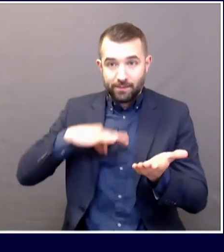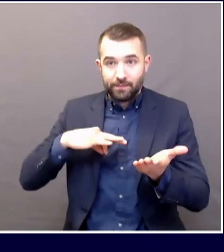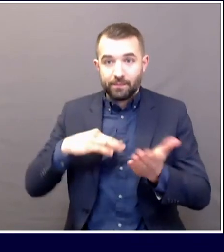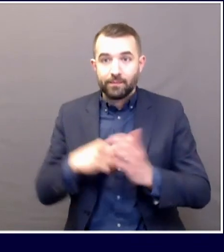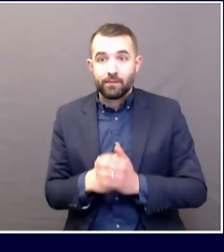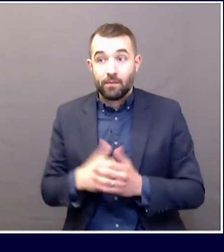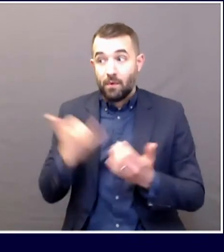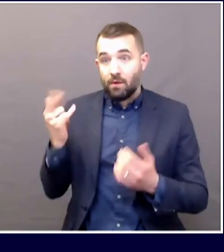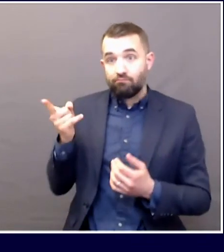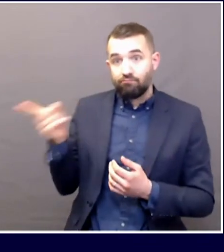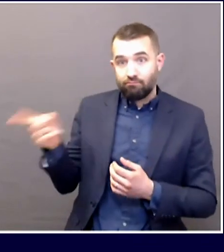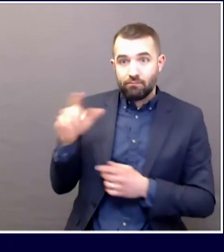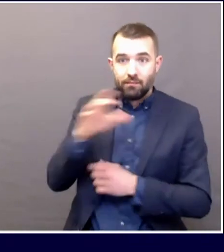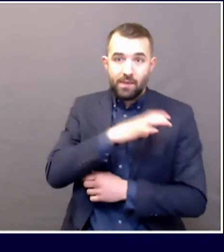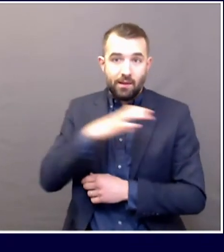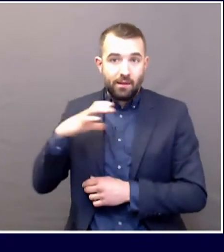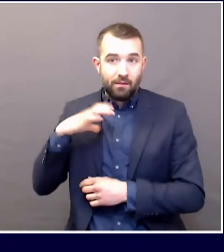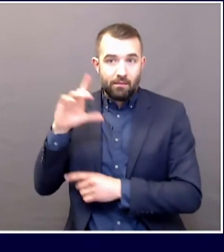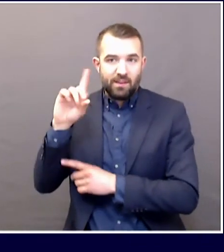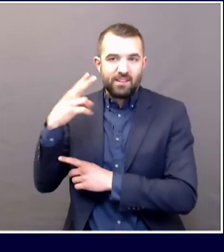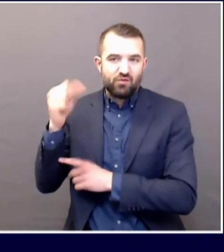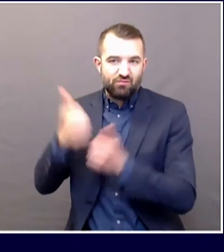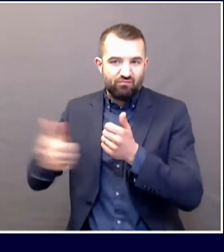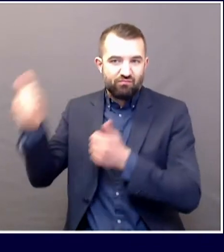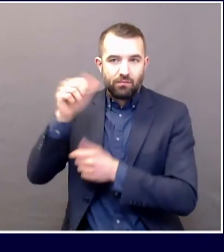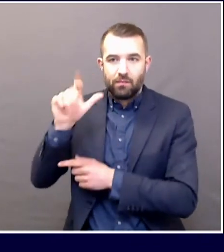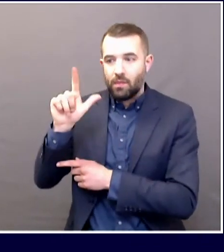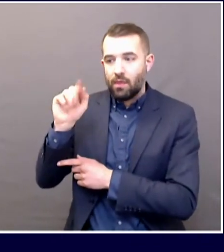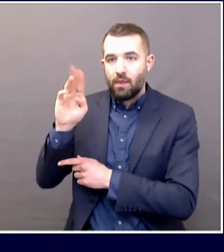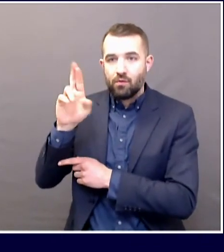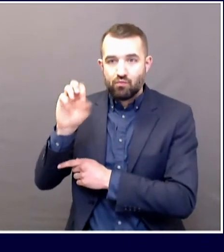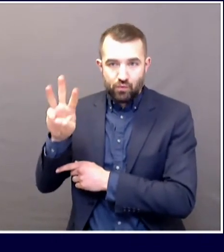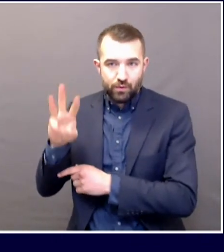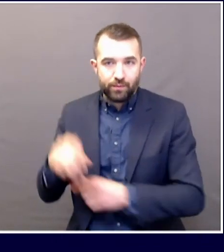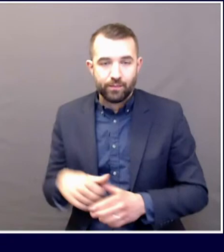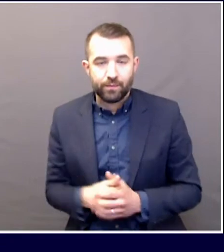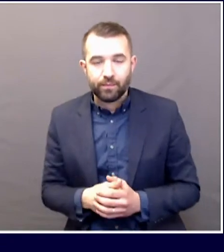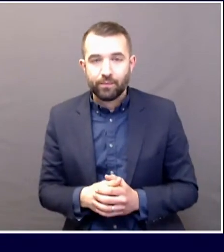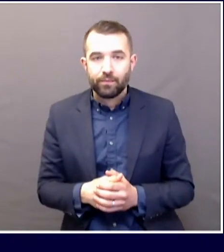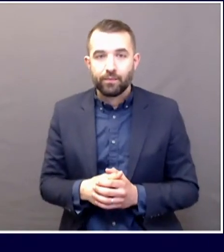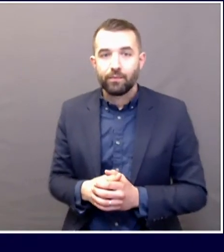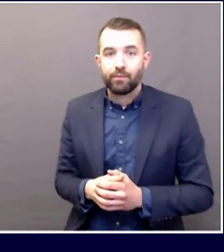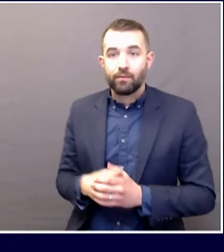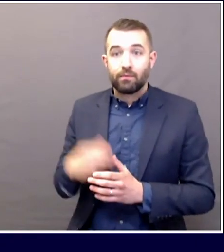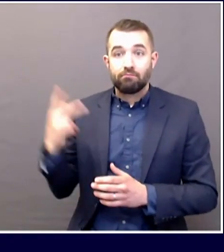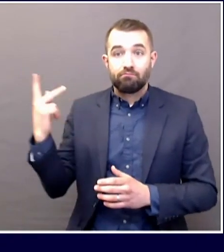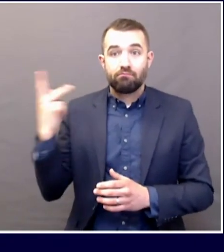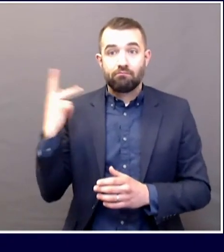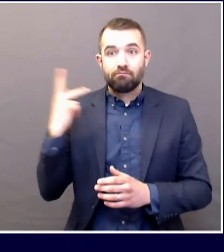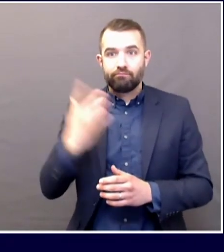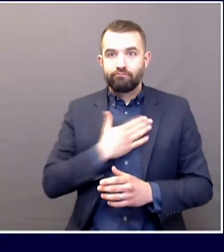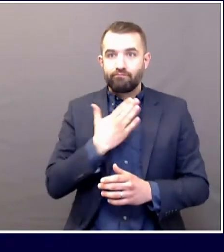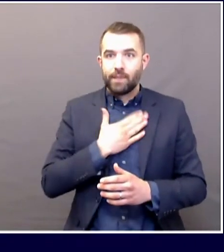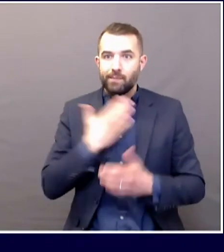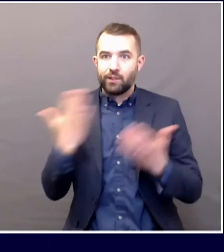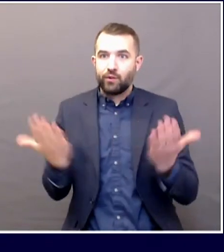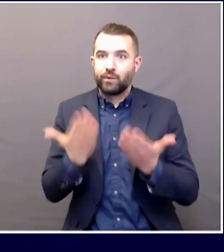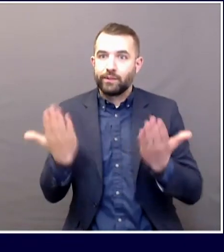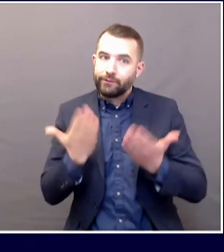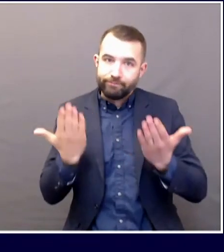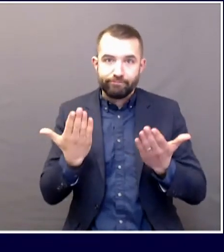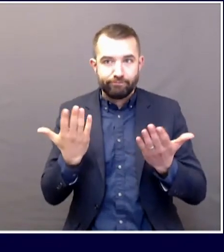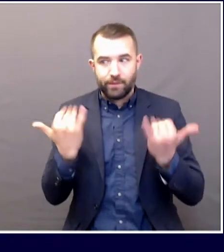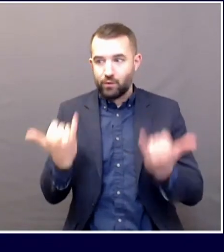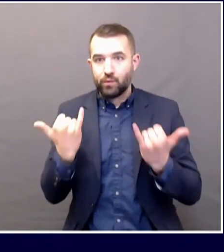Jeanne Lambrew from Maine's Department of Health and Human Services. Commissioner Lambrew and I are pleased to be able to join you this afternoon to